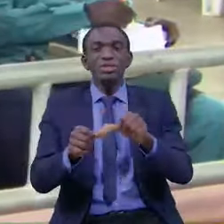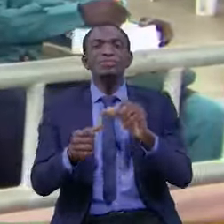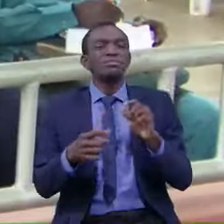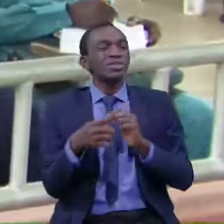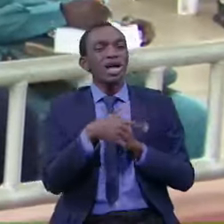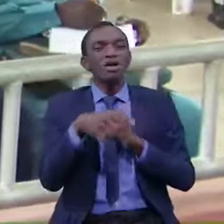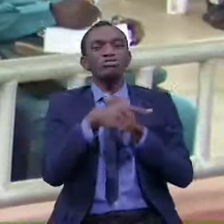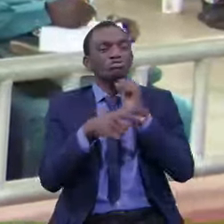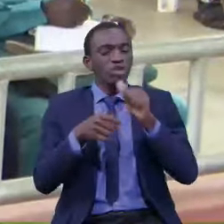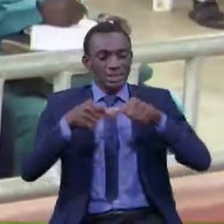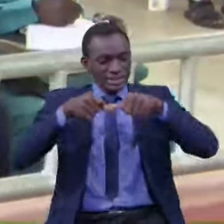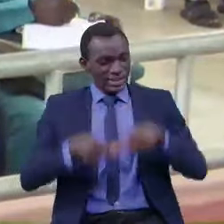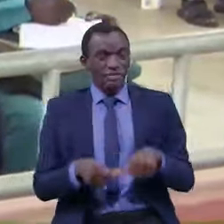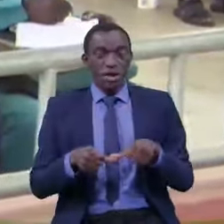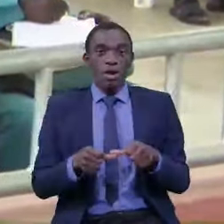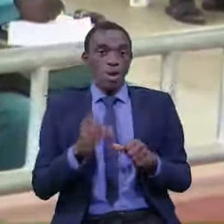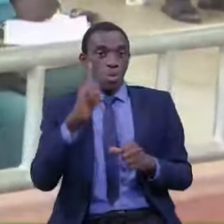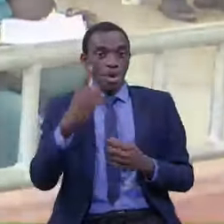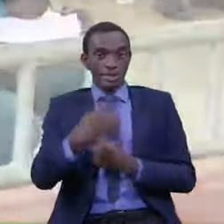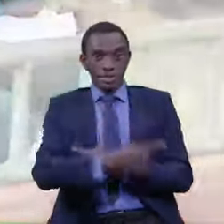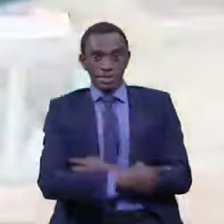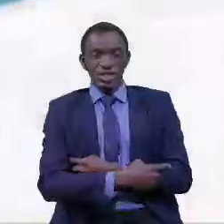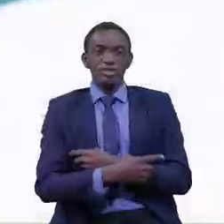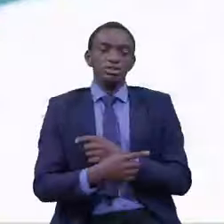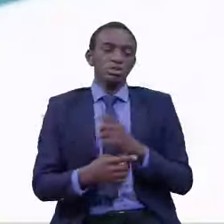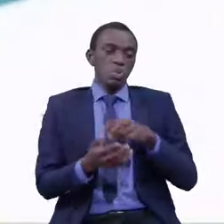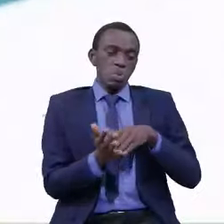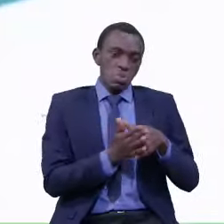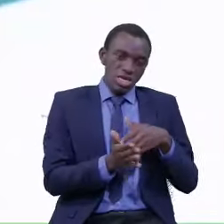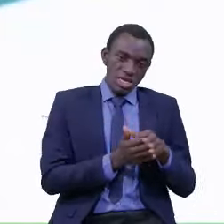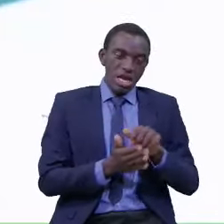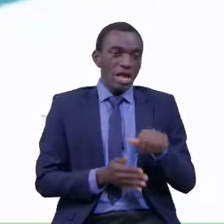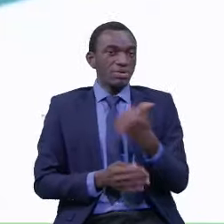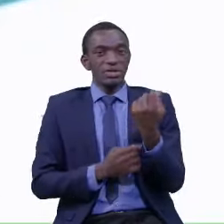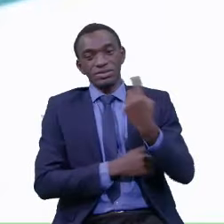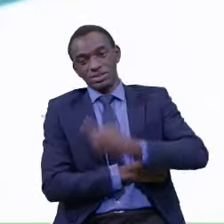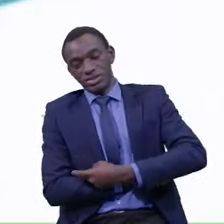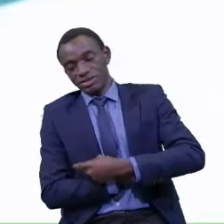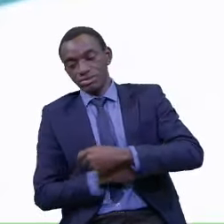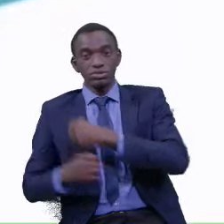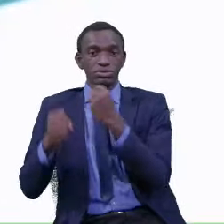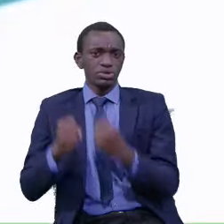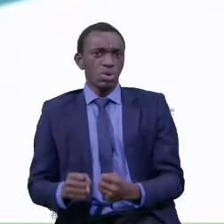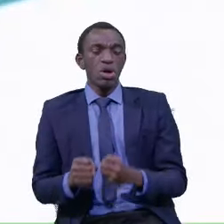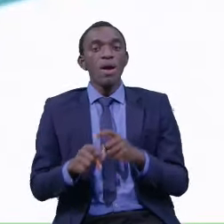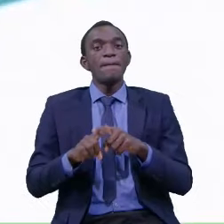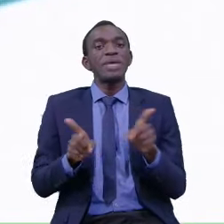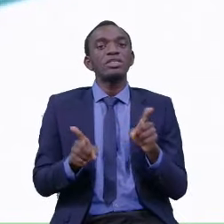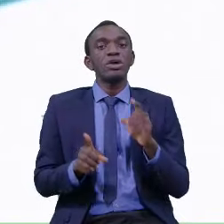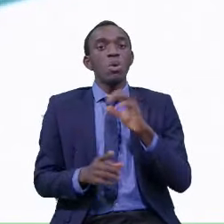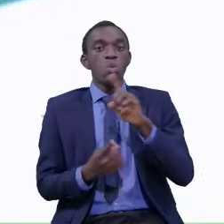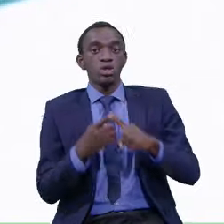day, they're weak. The other day, they are strong. But when you are steadfast, number